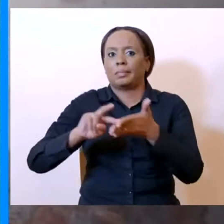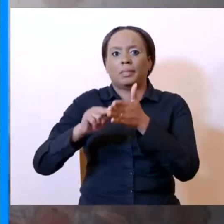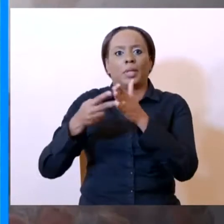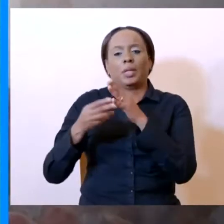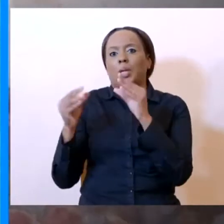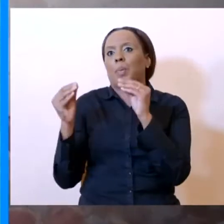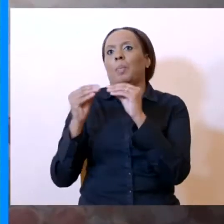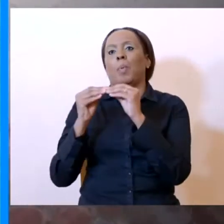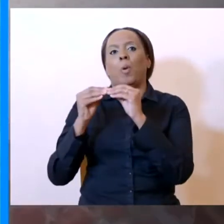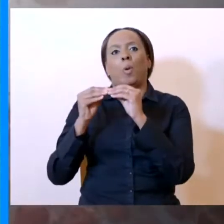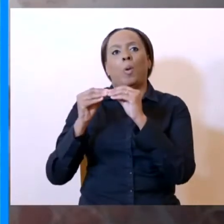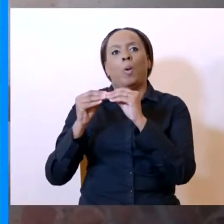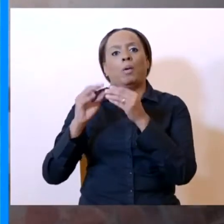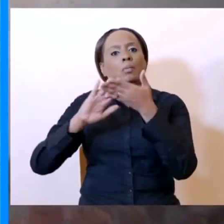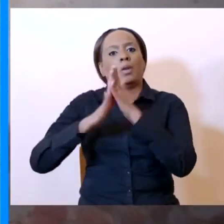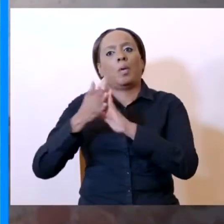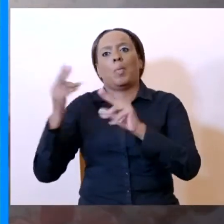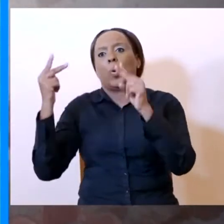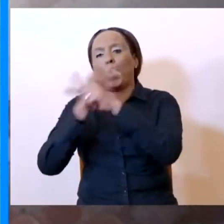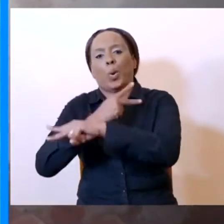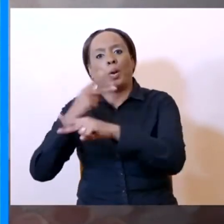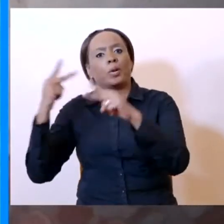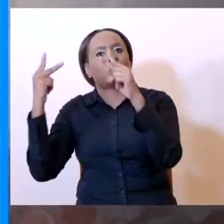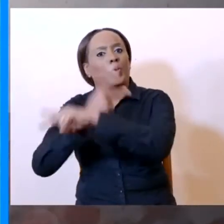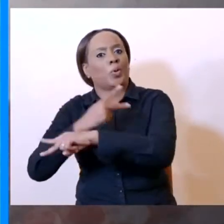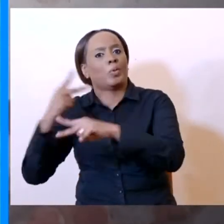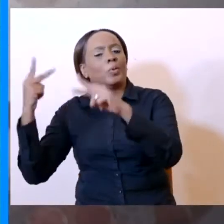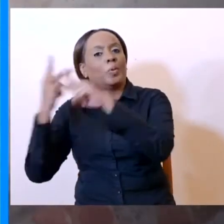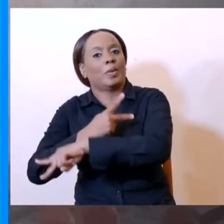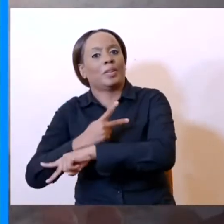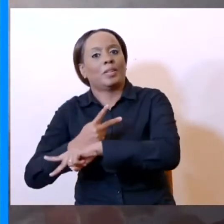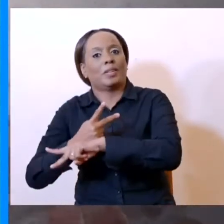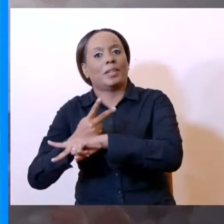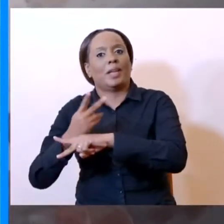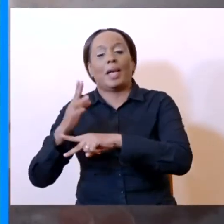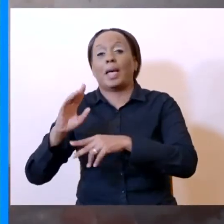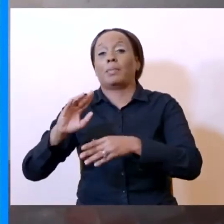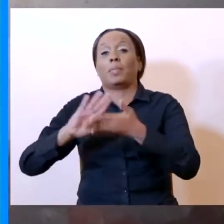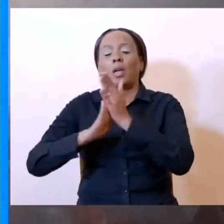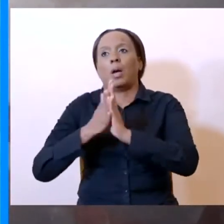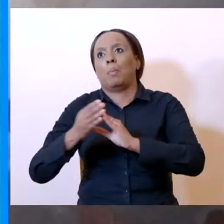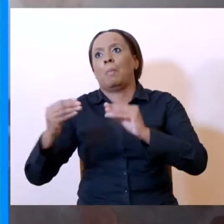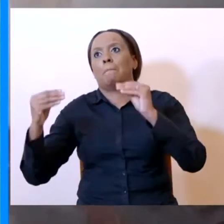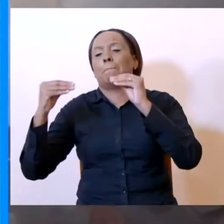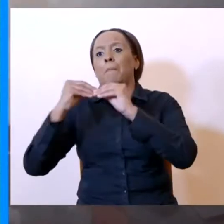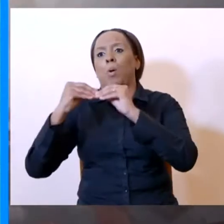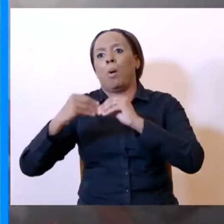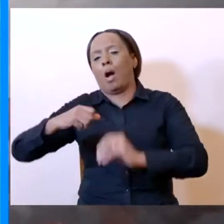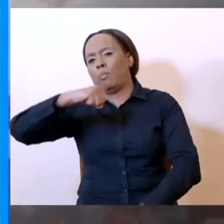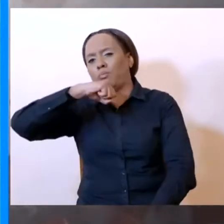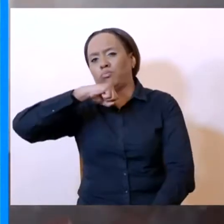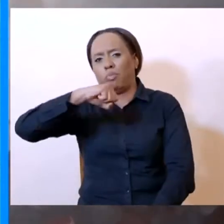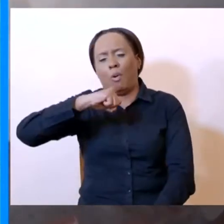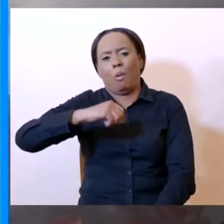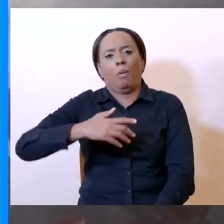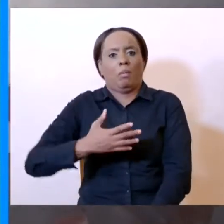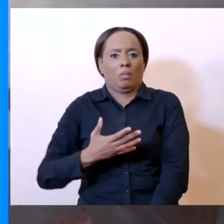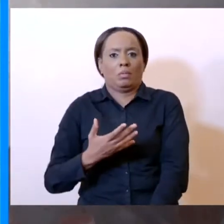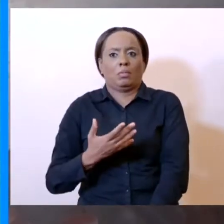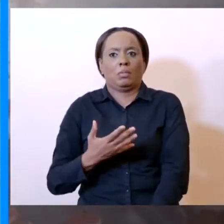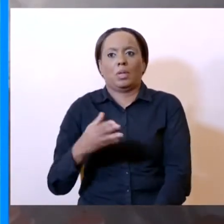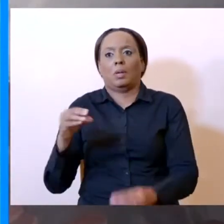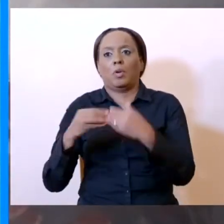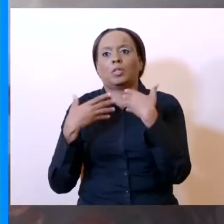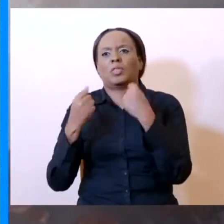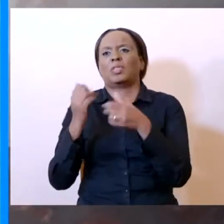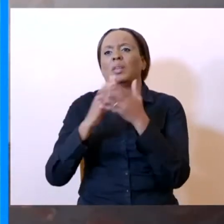will emerge. And the more likely that the variant that emerges will be resistant to a vaccine. And quite often, some people may sit back